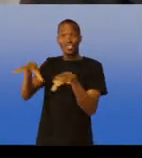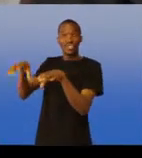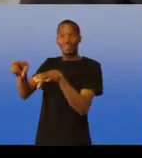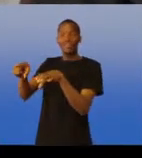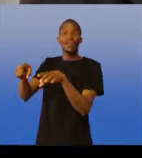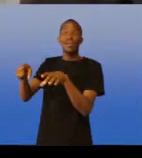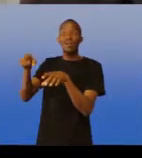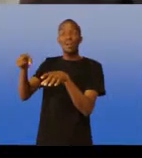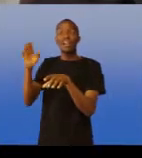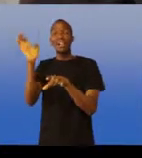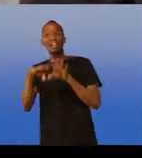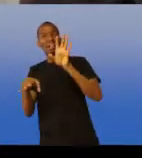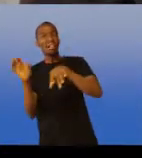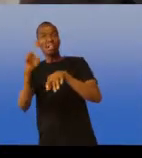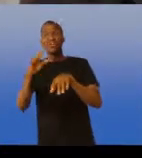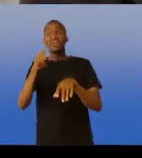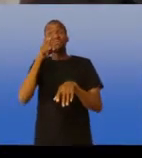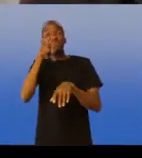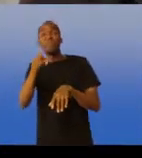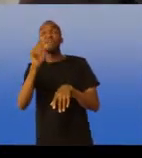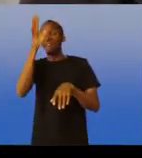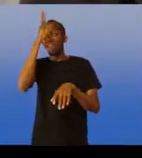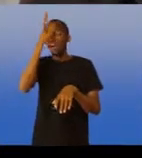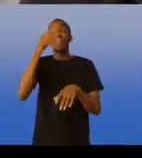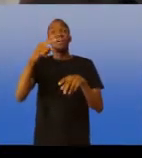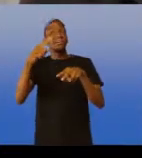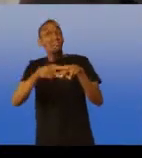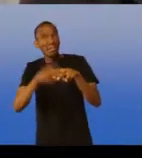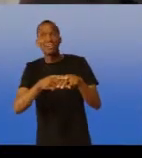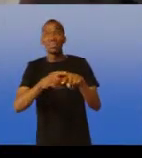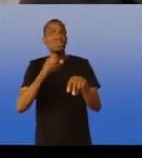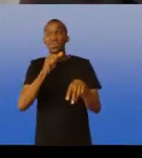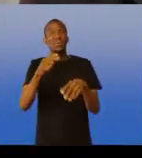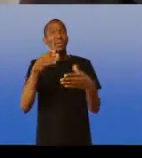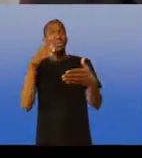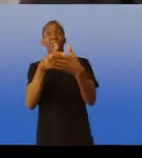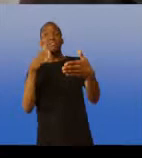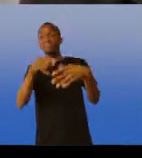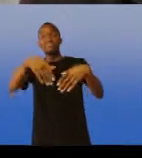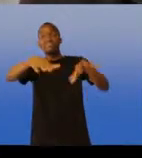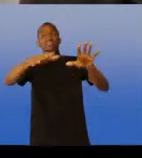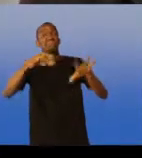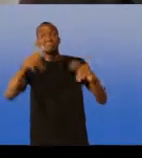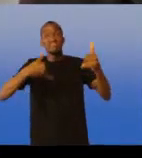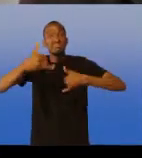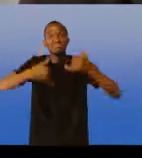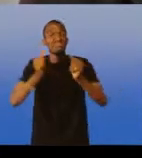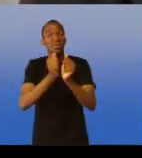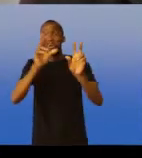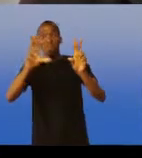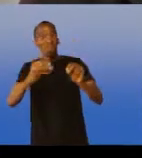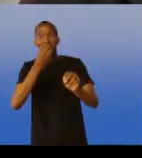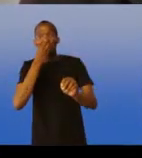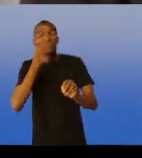go bolawa ke AIDS ga re bate go tshameka le wena ga re bate go ja le